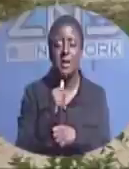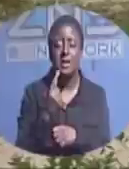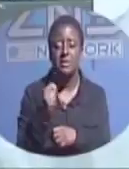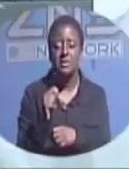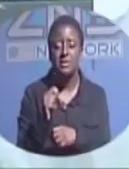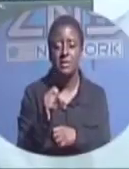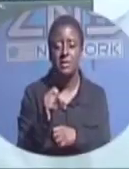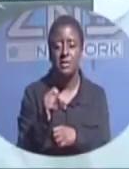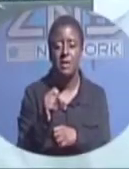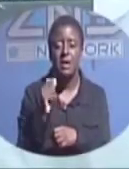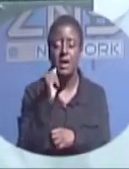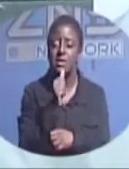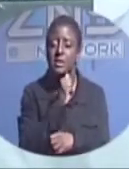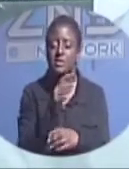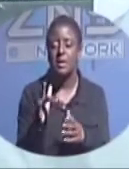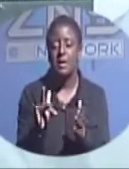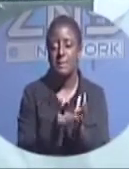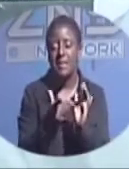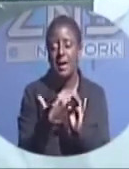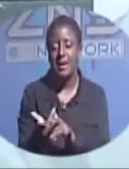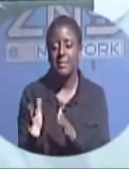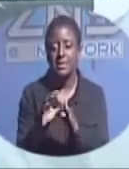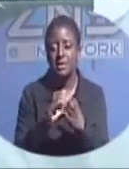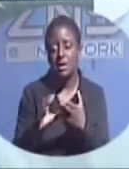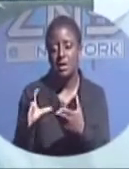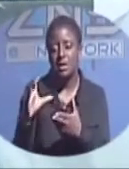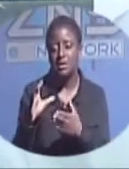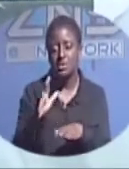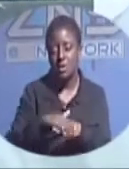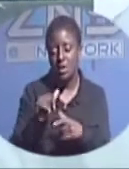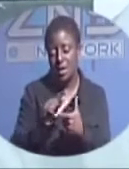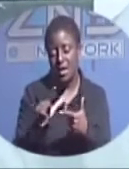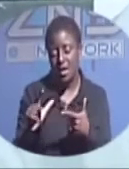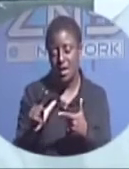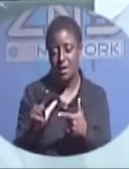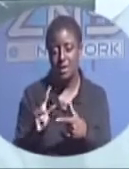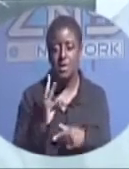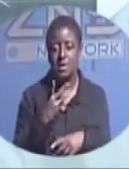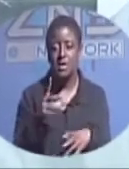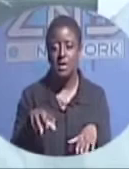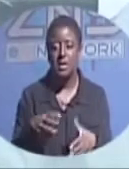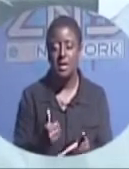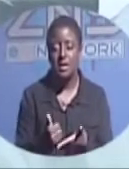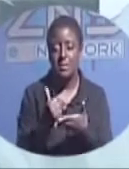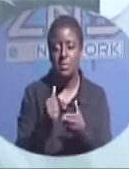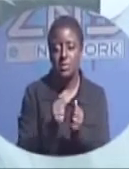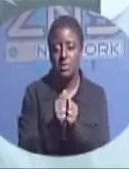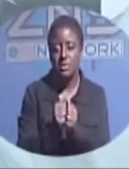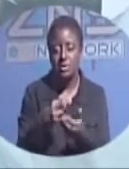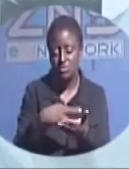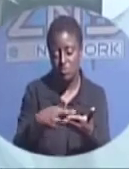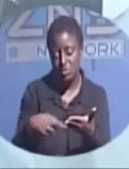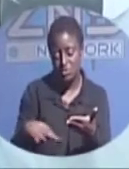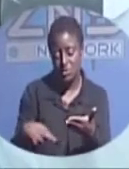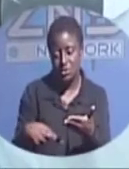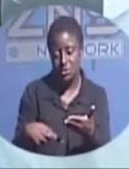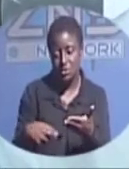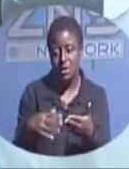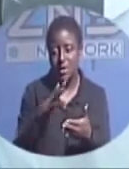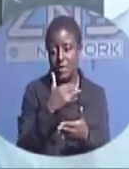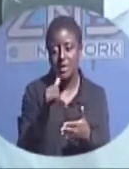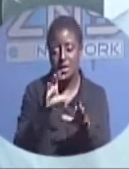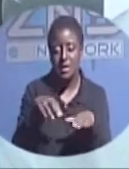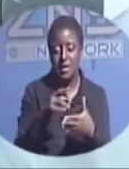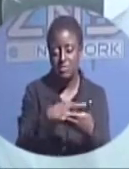online. We can facilitate their registration. And they could register for Andrews University, for